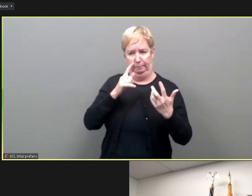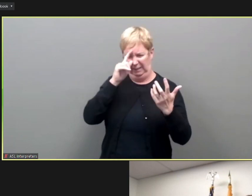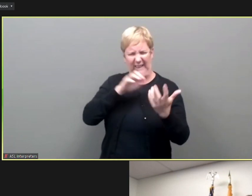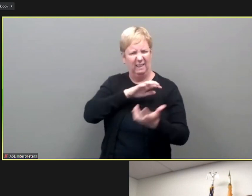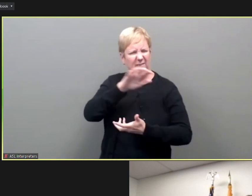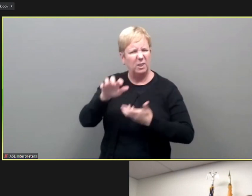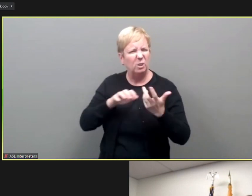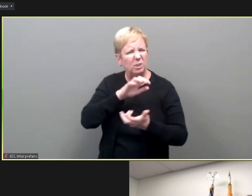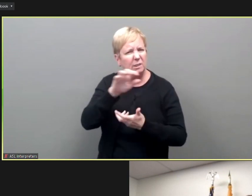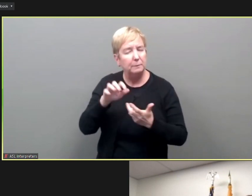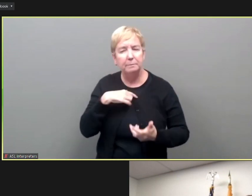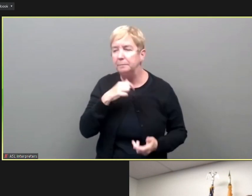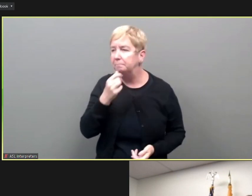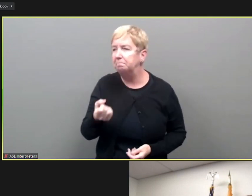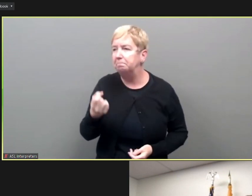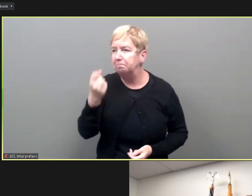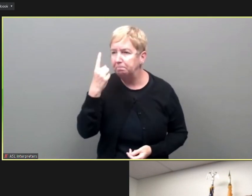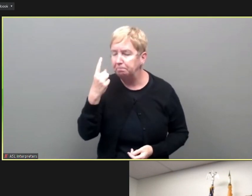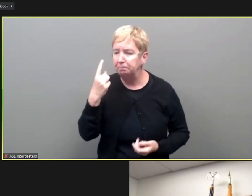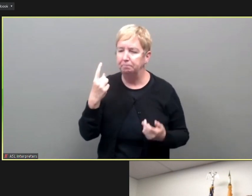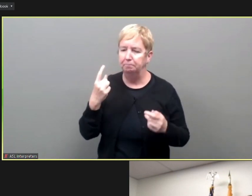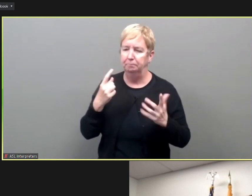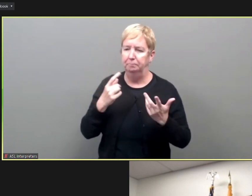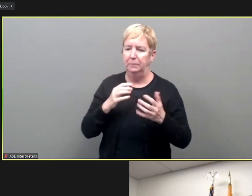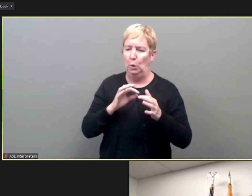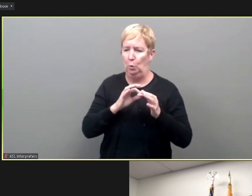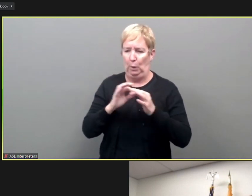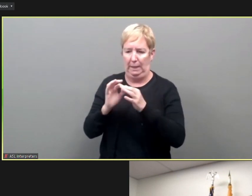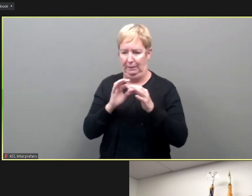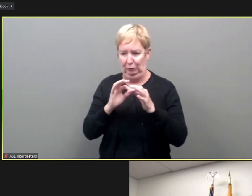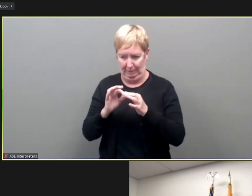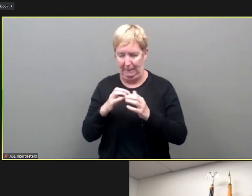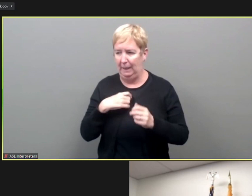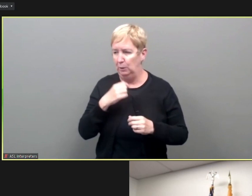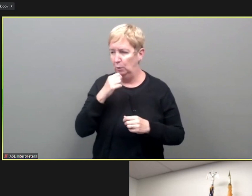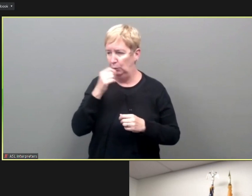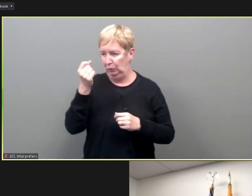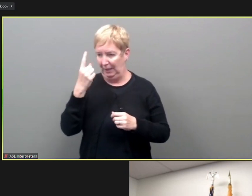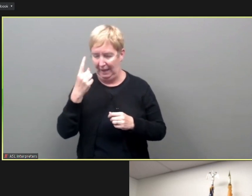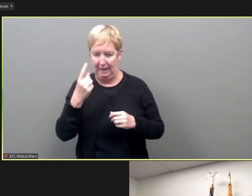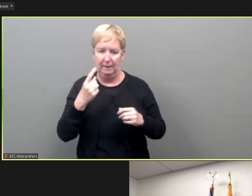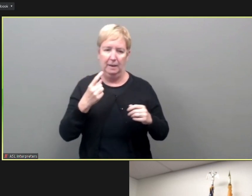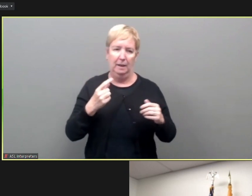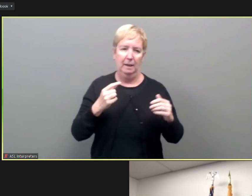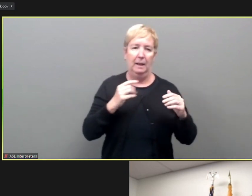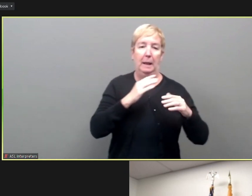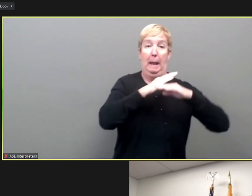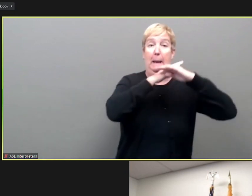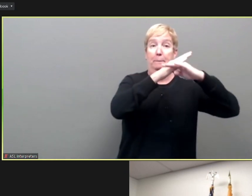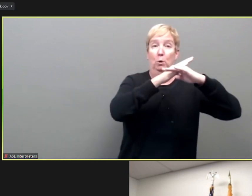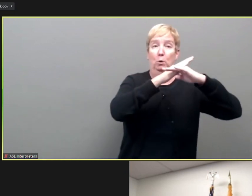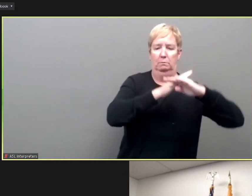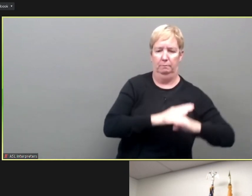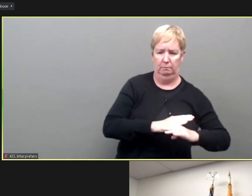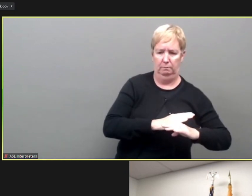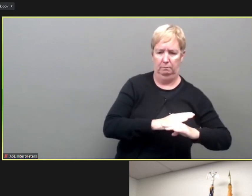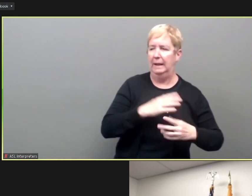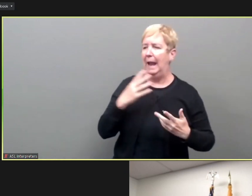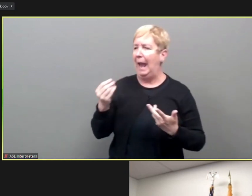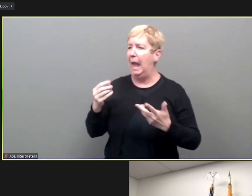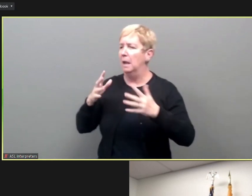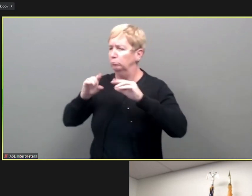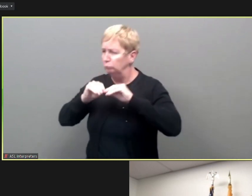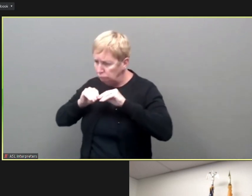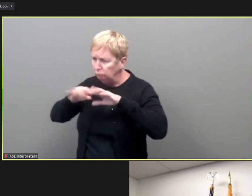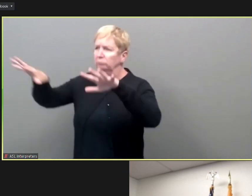sure I understand the relationship between waning immunity and transmissiveness, because that's the